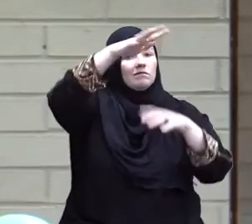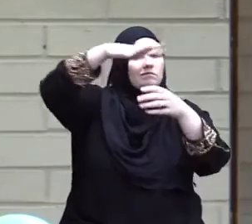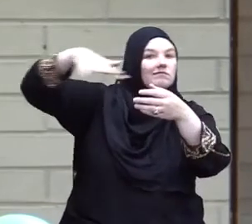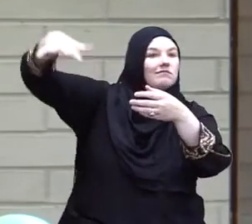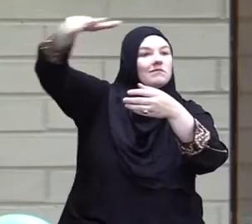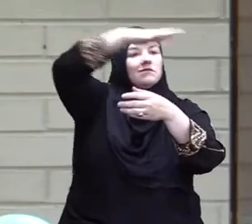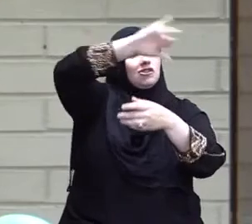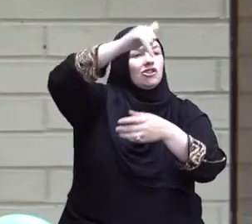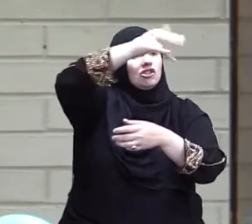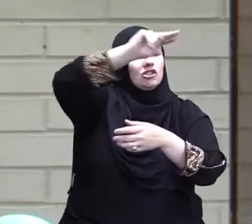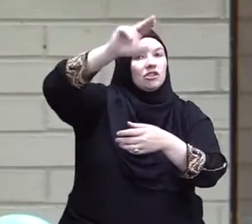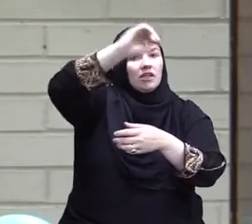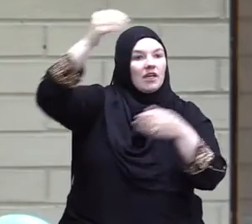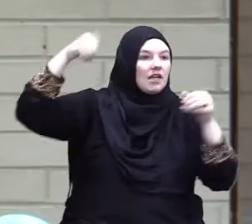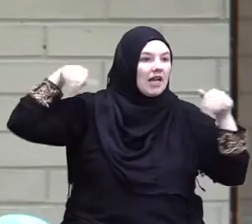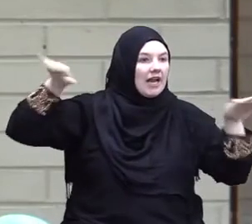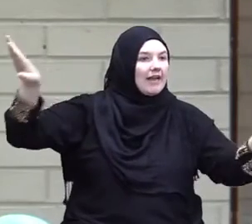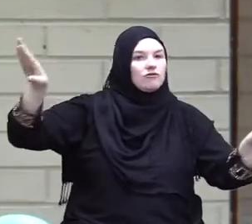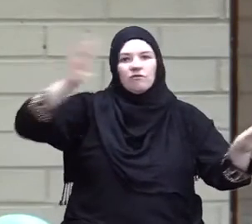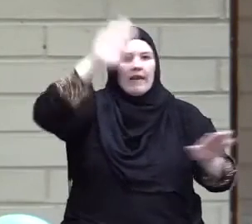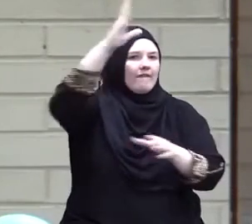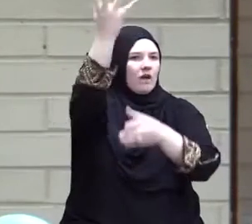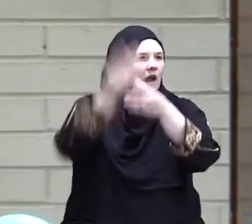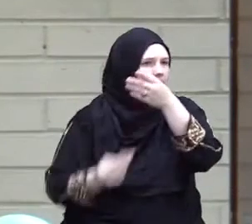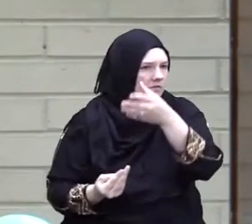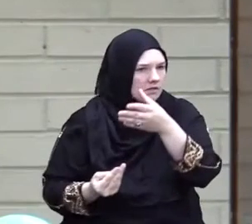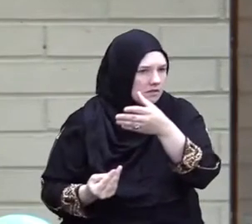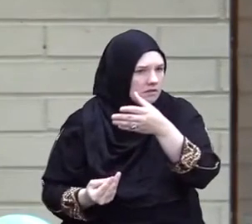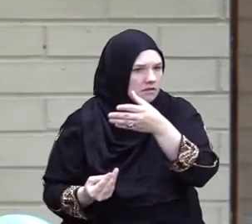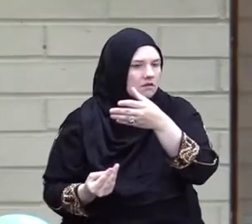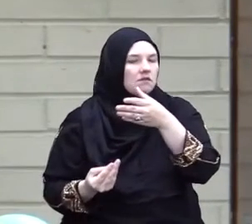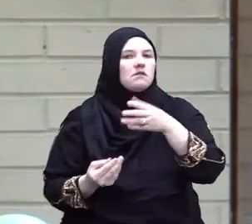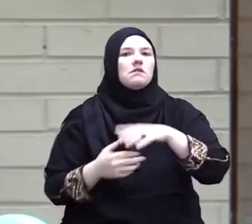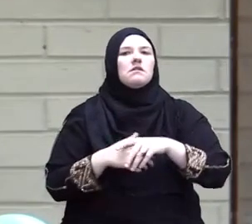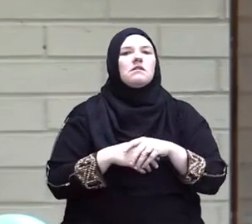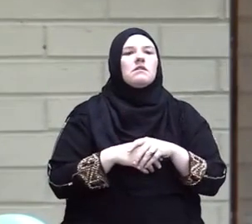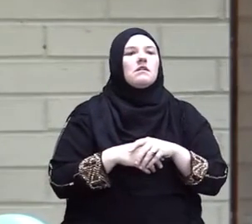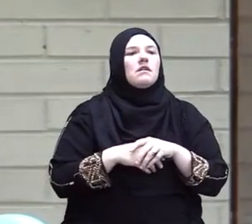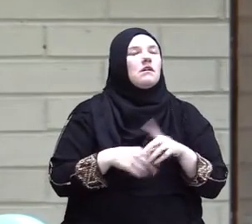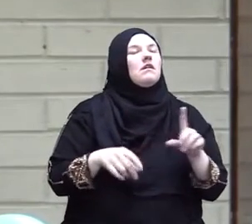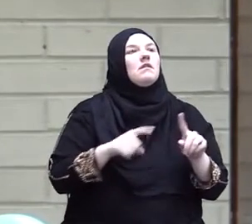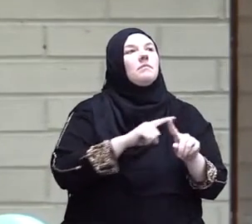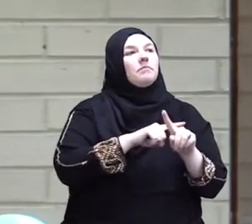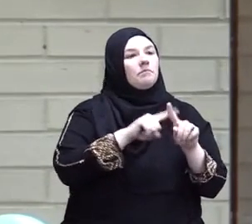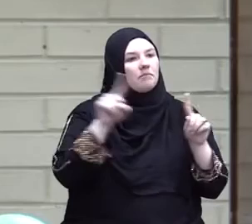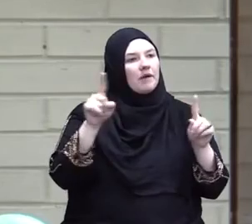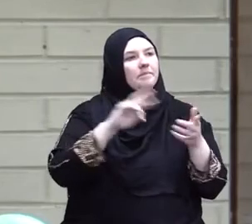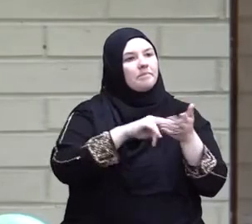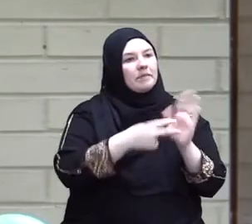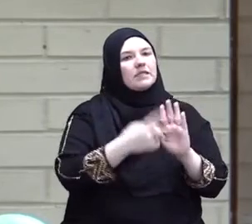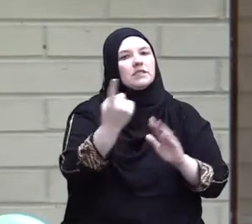never absent to be succeeded. But successor could also mean someone who